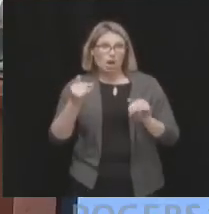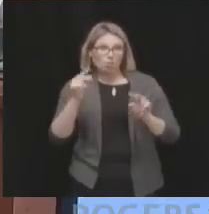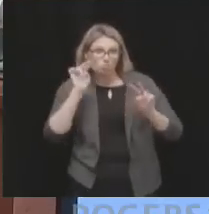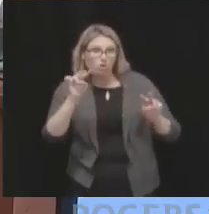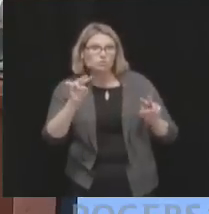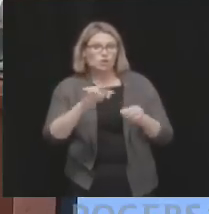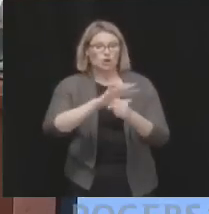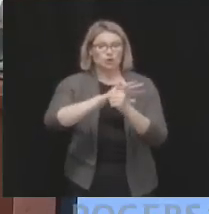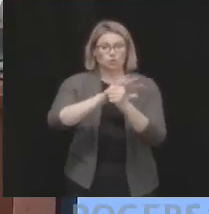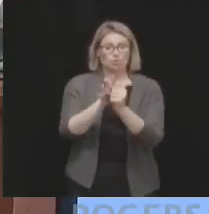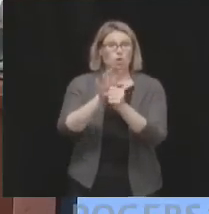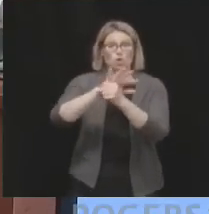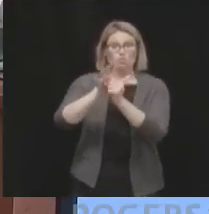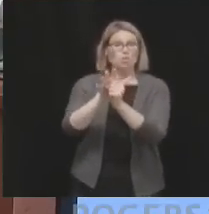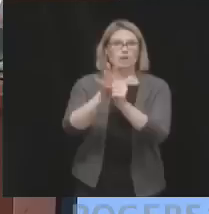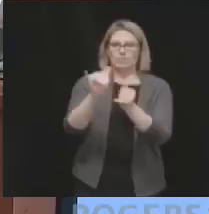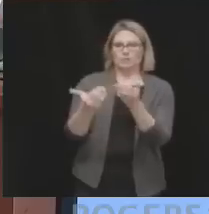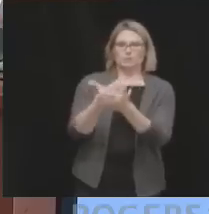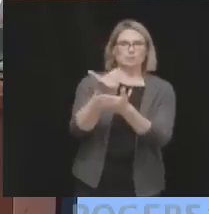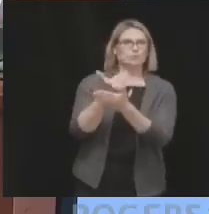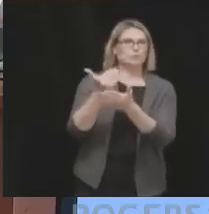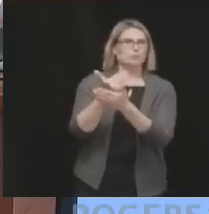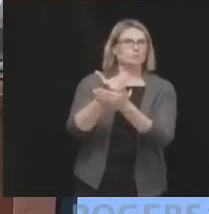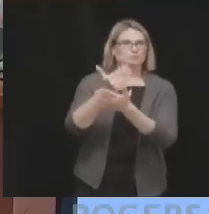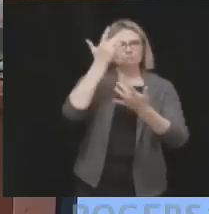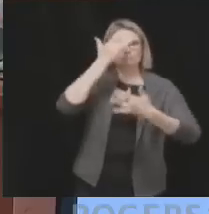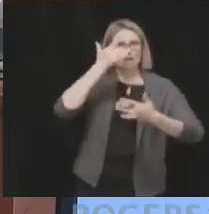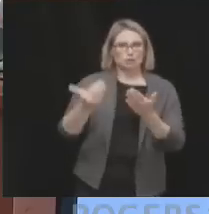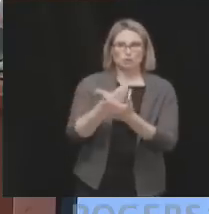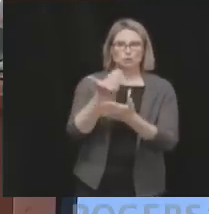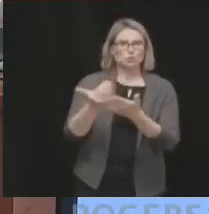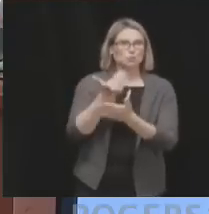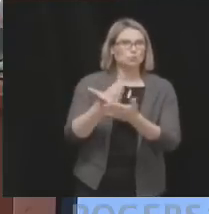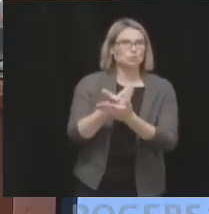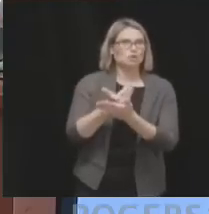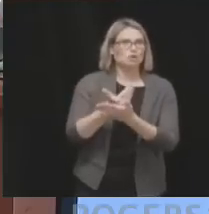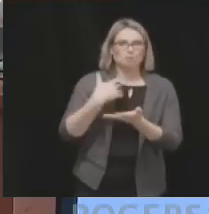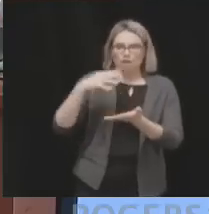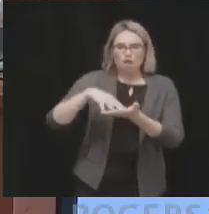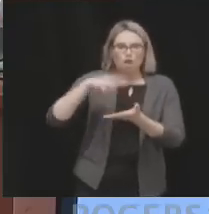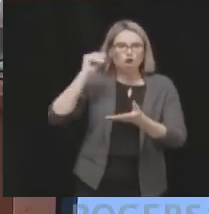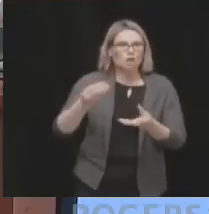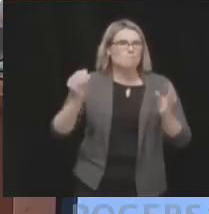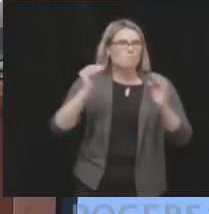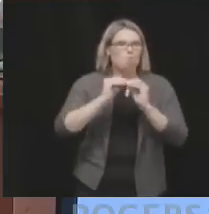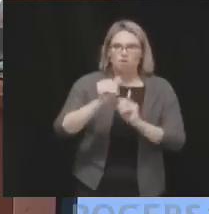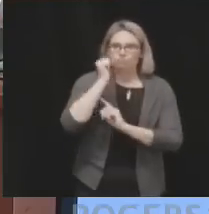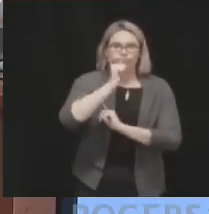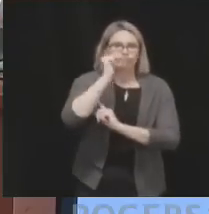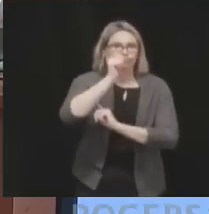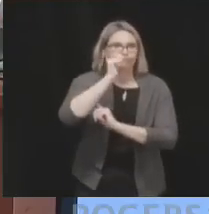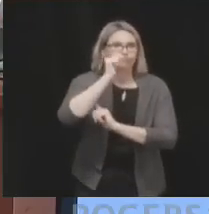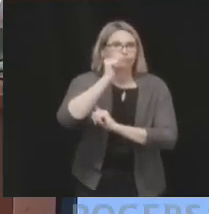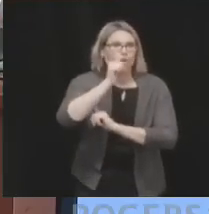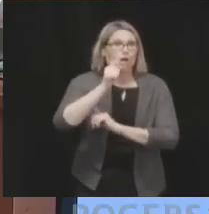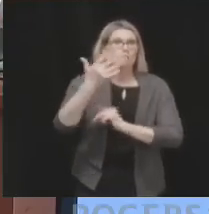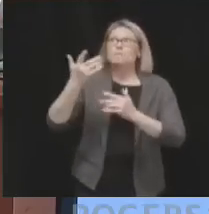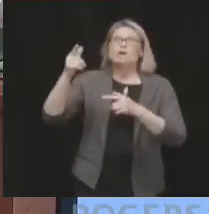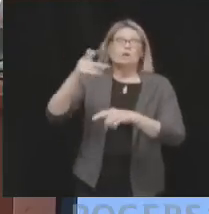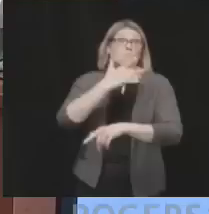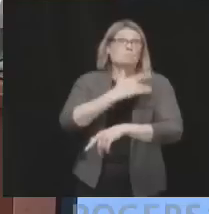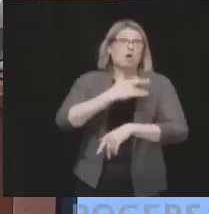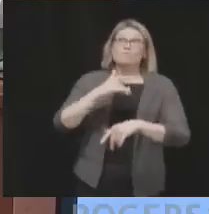look, there's recently a study out of New York that showed, you know, potentially 2.7 people having been contacted